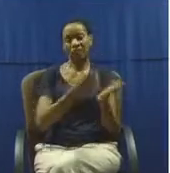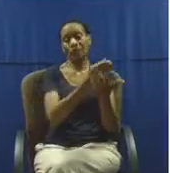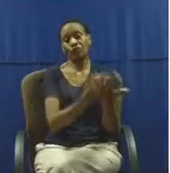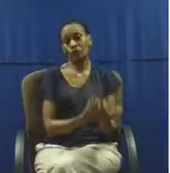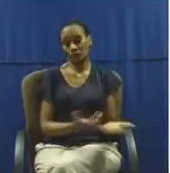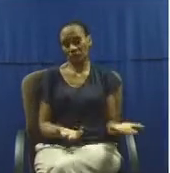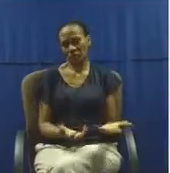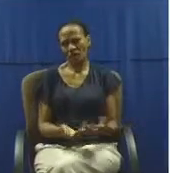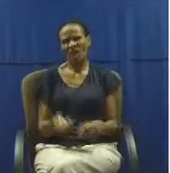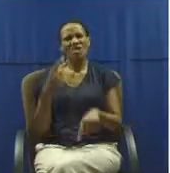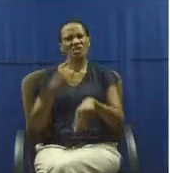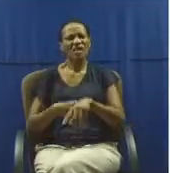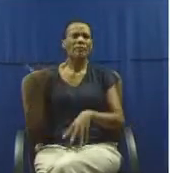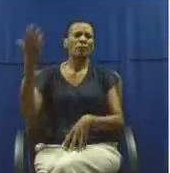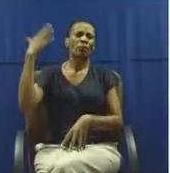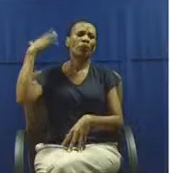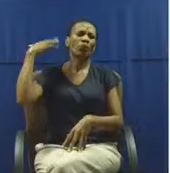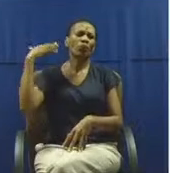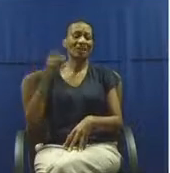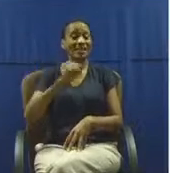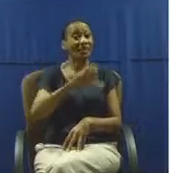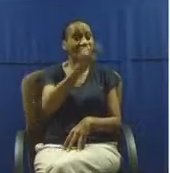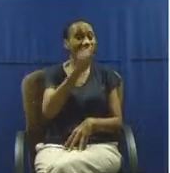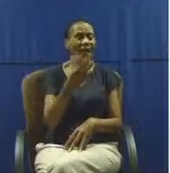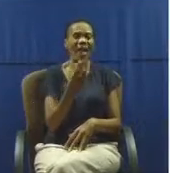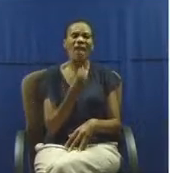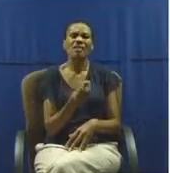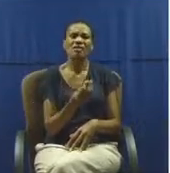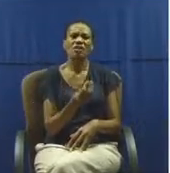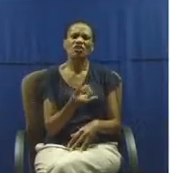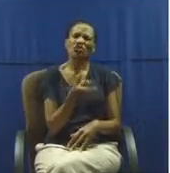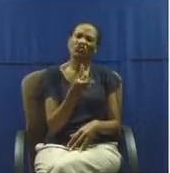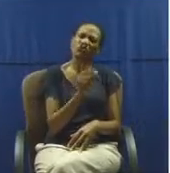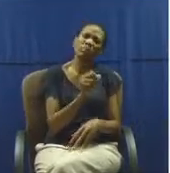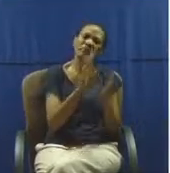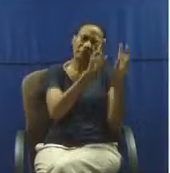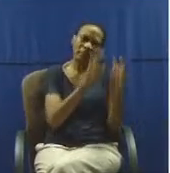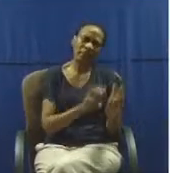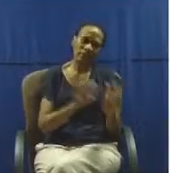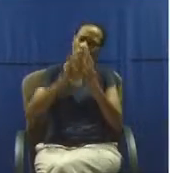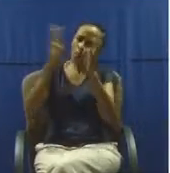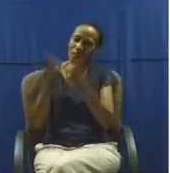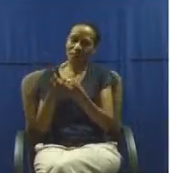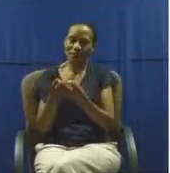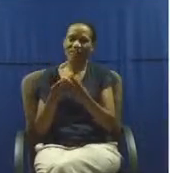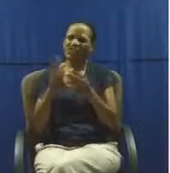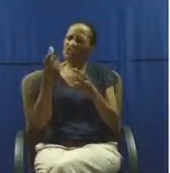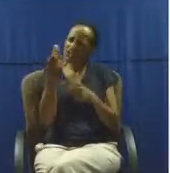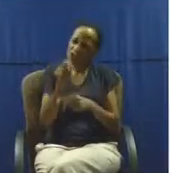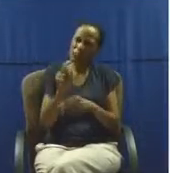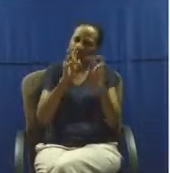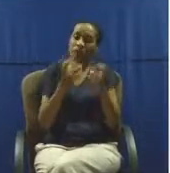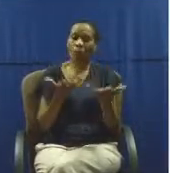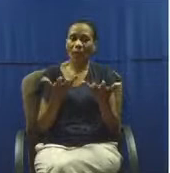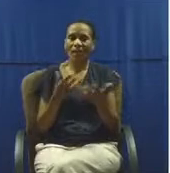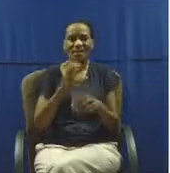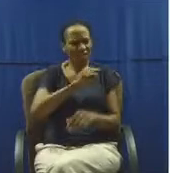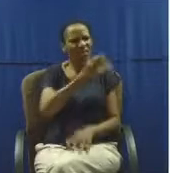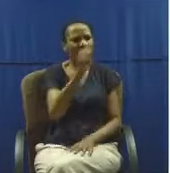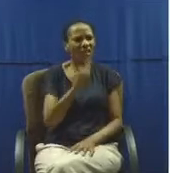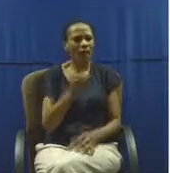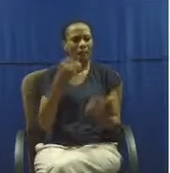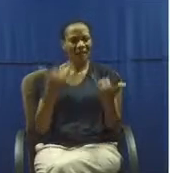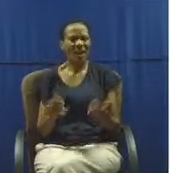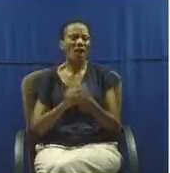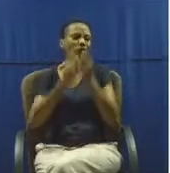cheapest energy in the world, and that is why we were able to set up smelters both in Mozambique and in our own